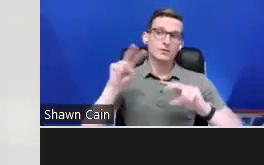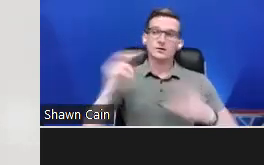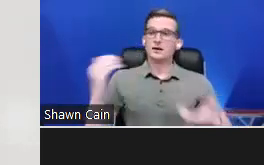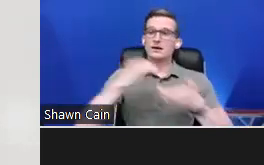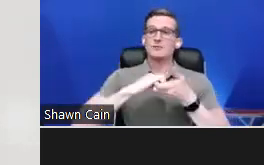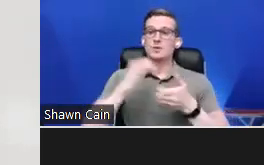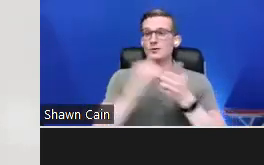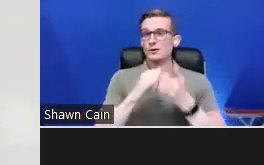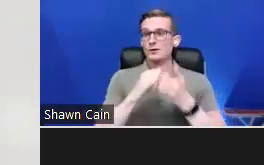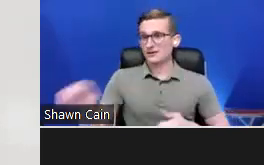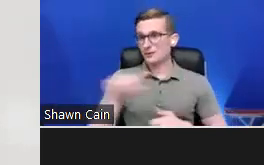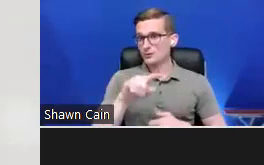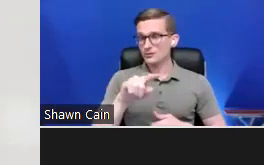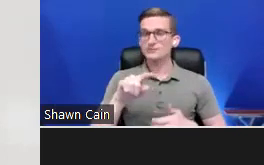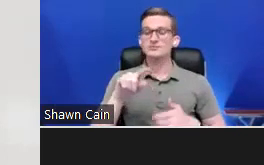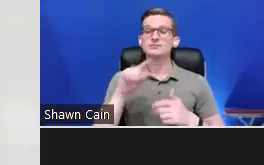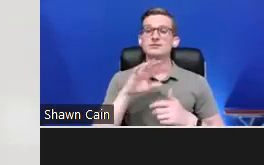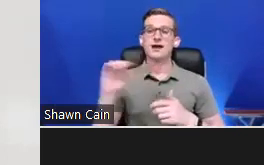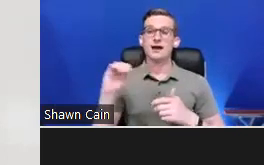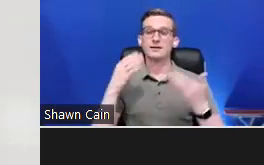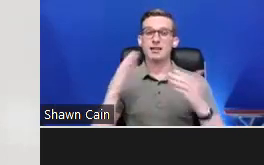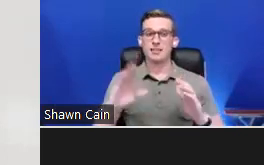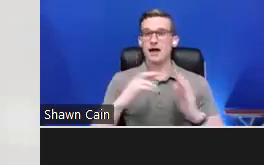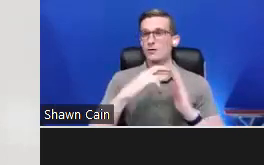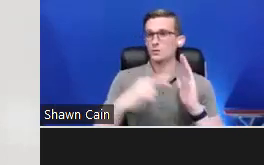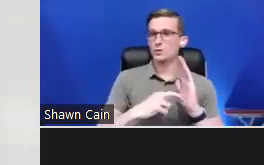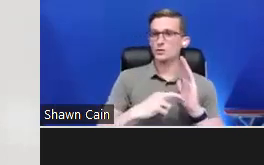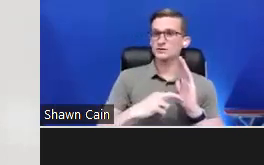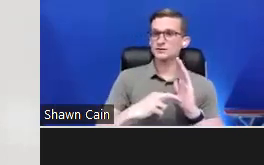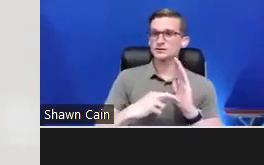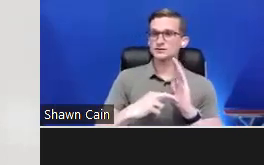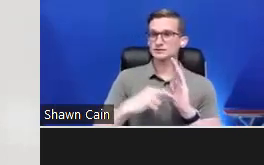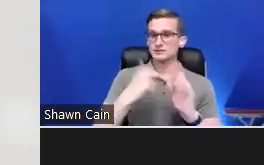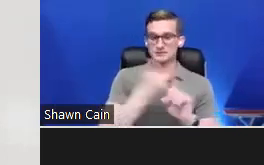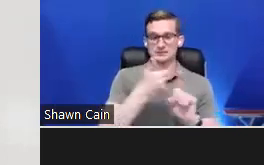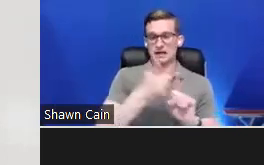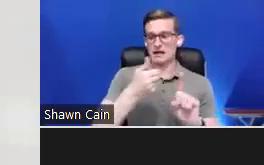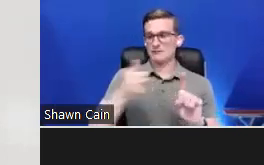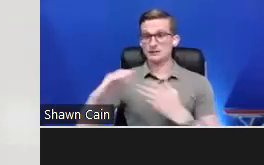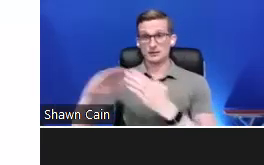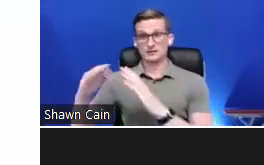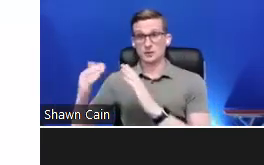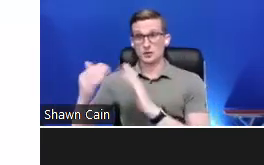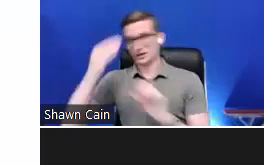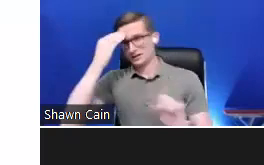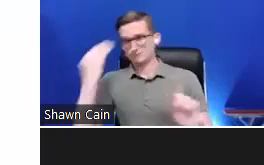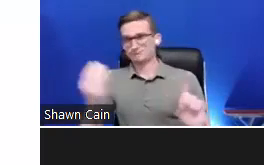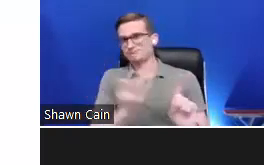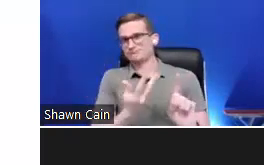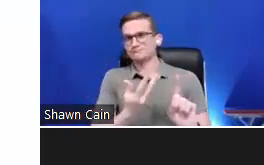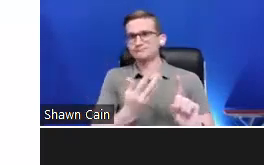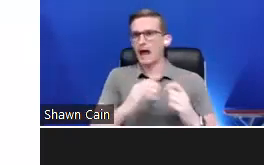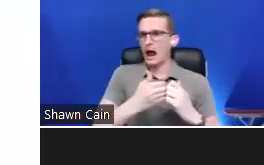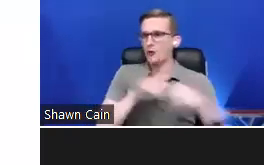all and allow these rules to be informed by community-informed practice in particular.